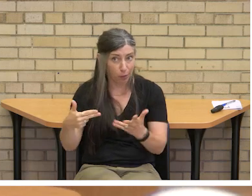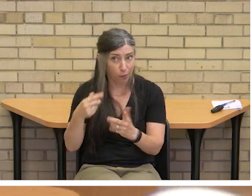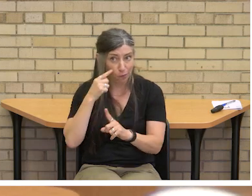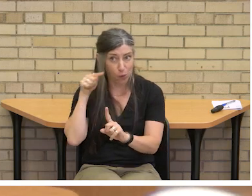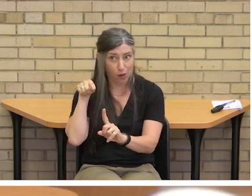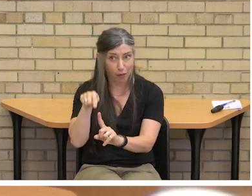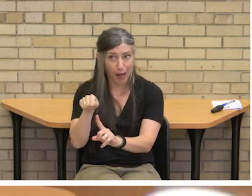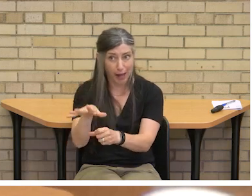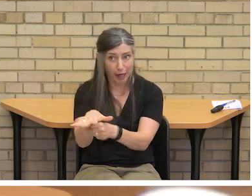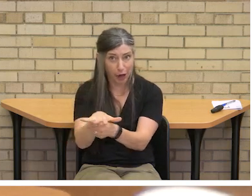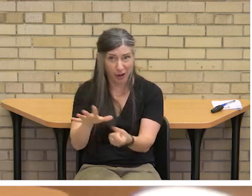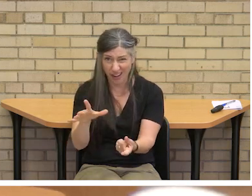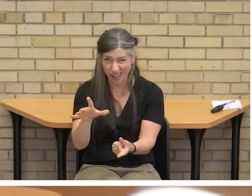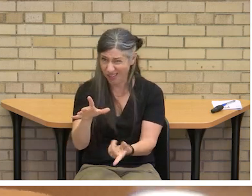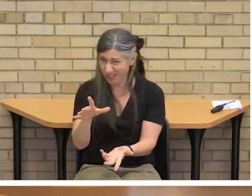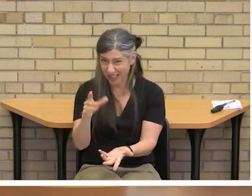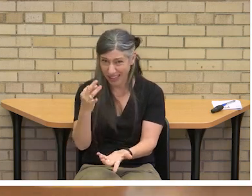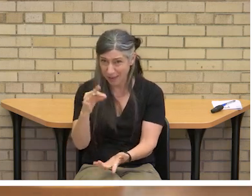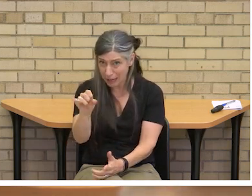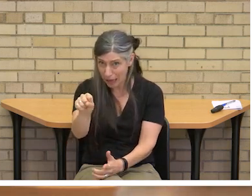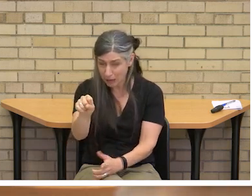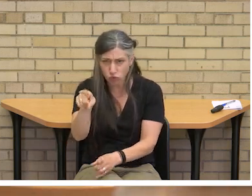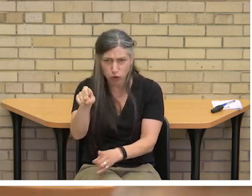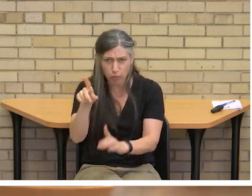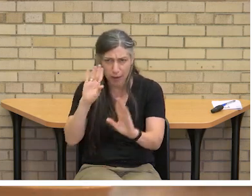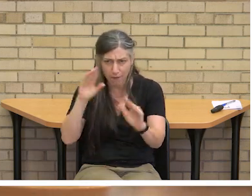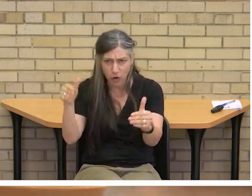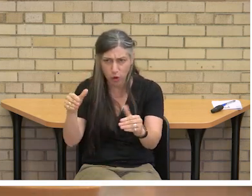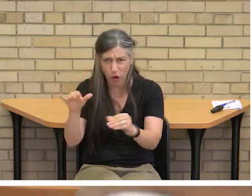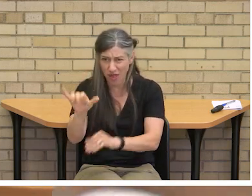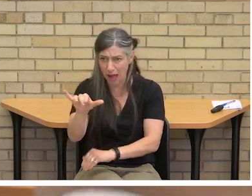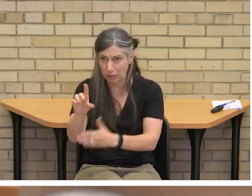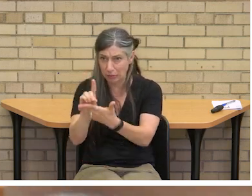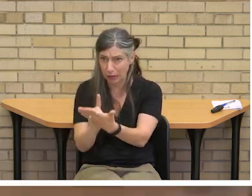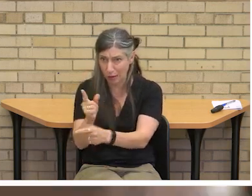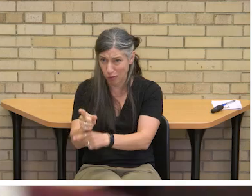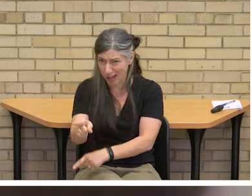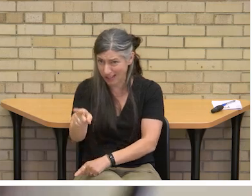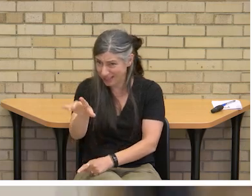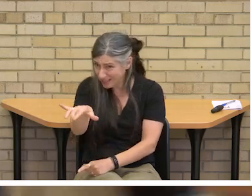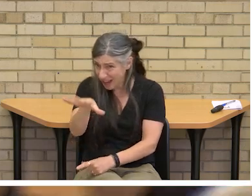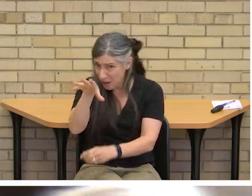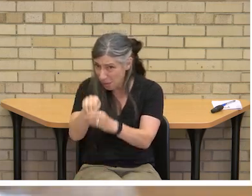to the design. Do you know that? If it is,